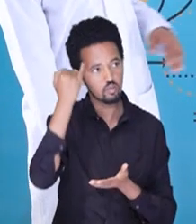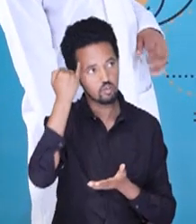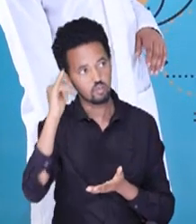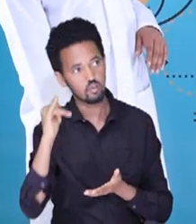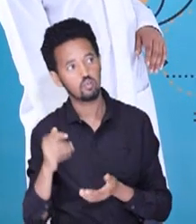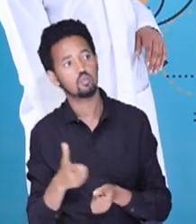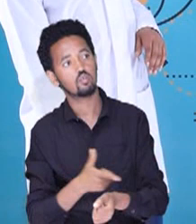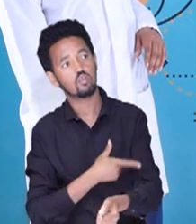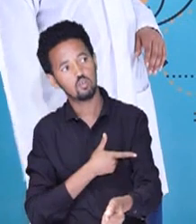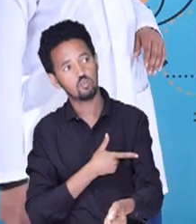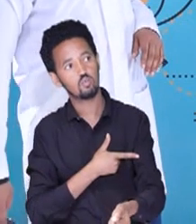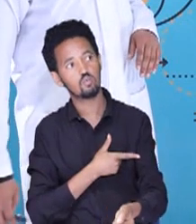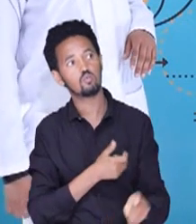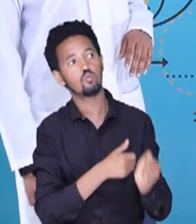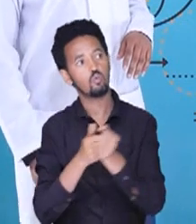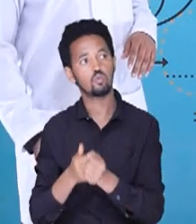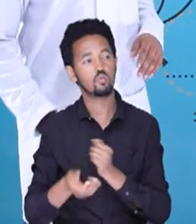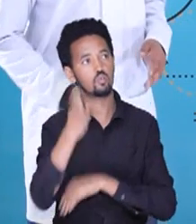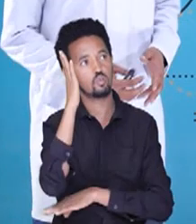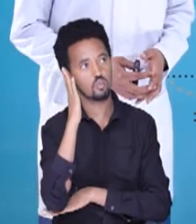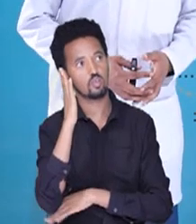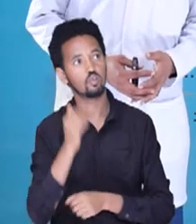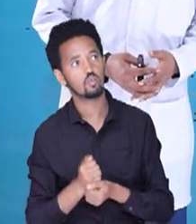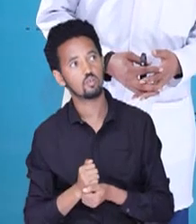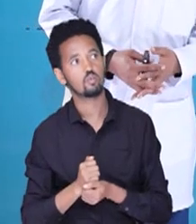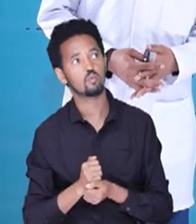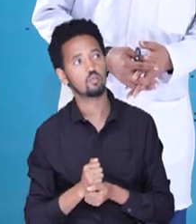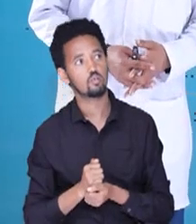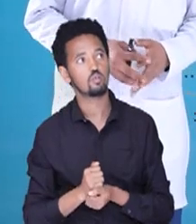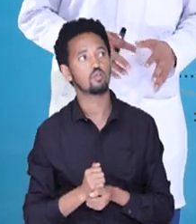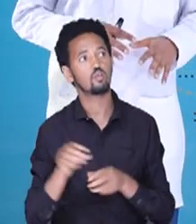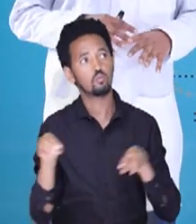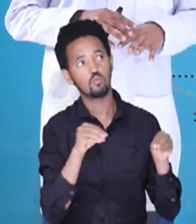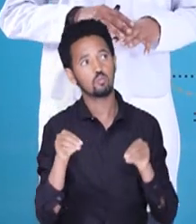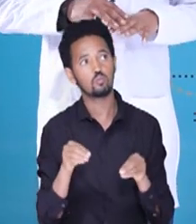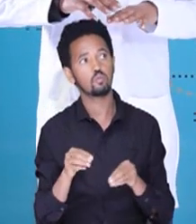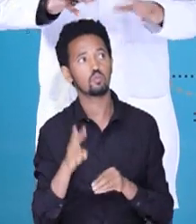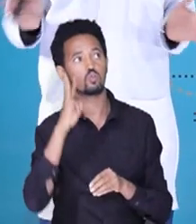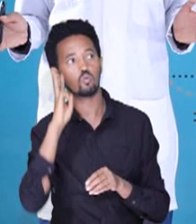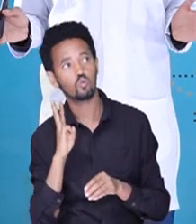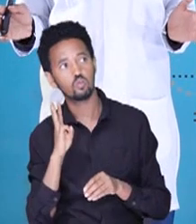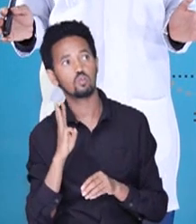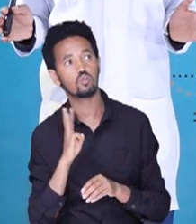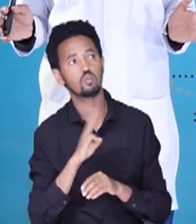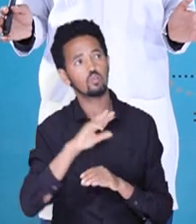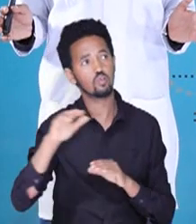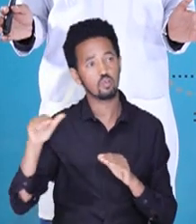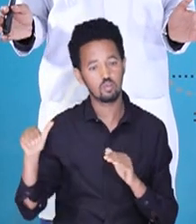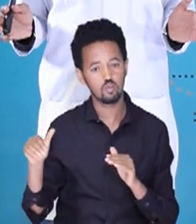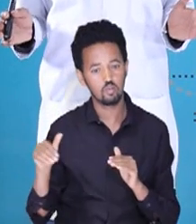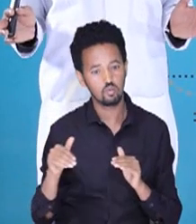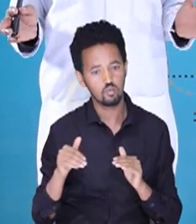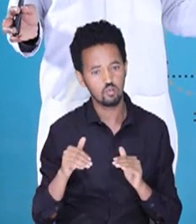the existence of God. The Enlightenment was the movement of minority